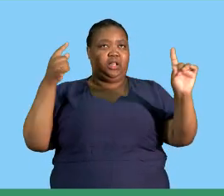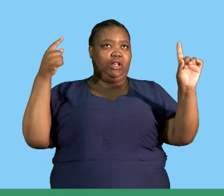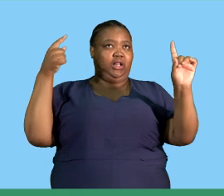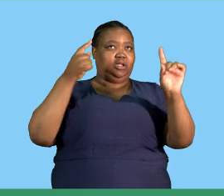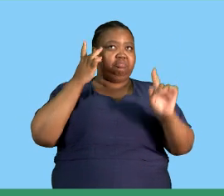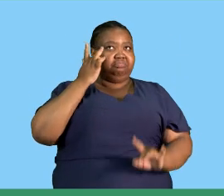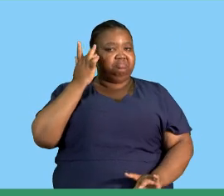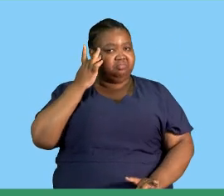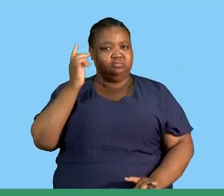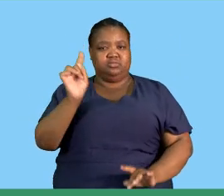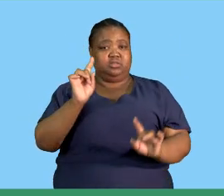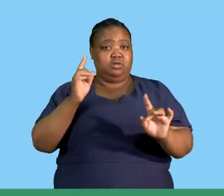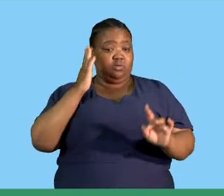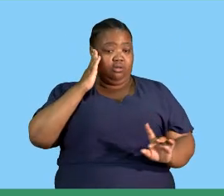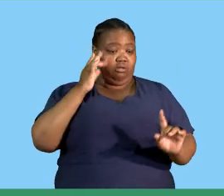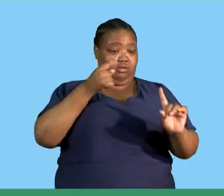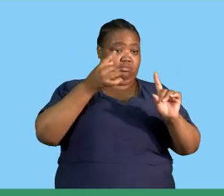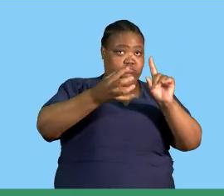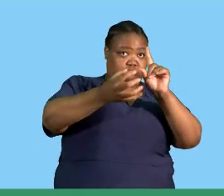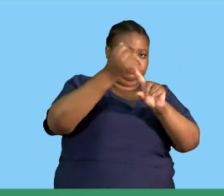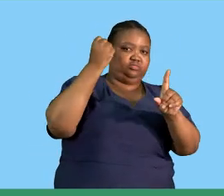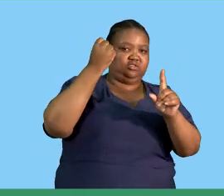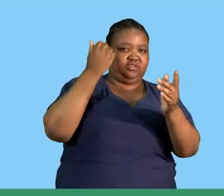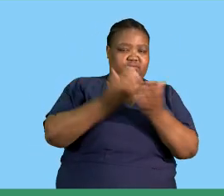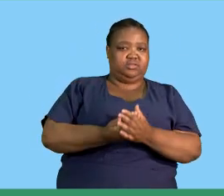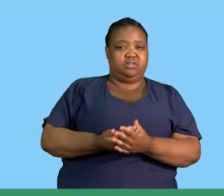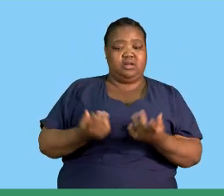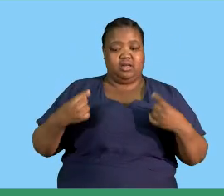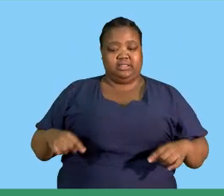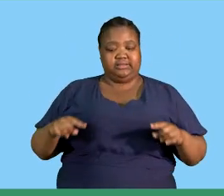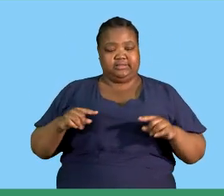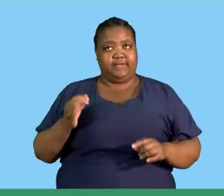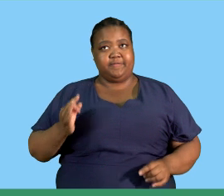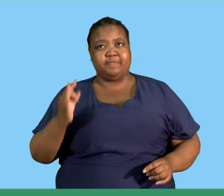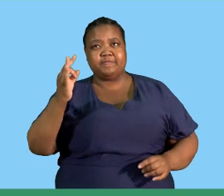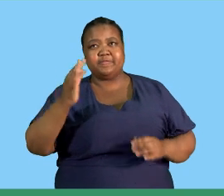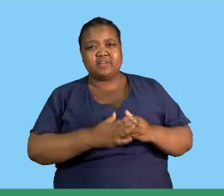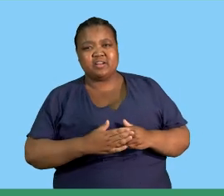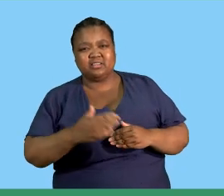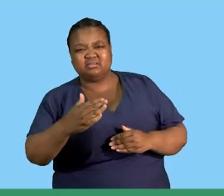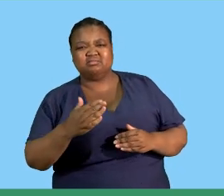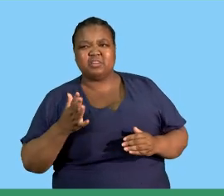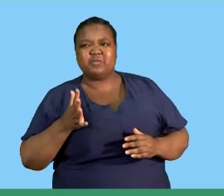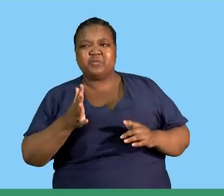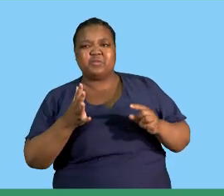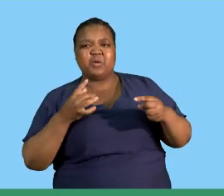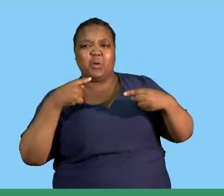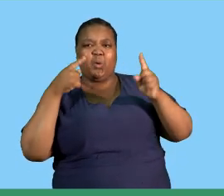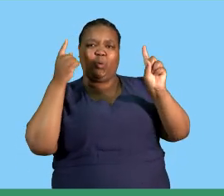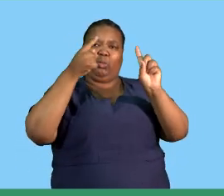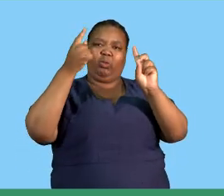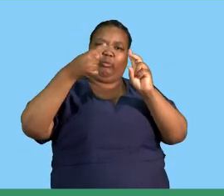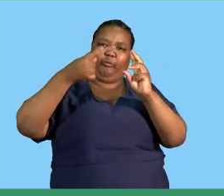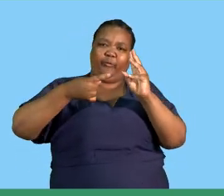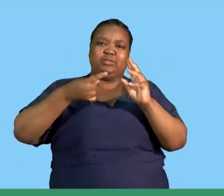it that we want to achieve. We are now basically creating our future. Where do we want to go? That is our future, basically